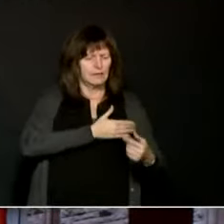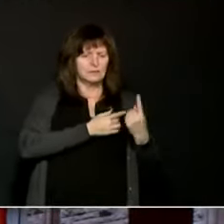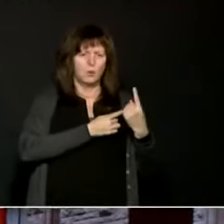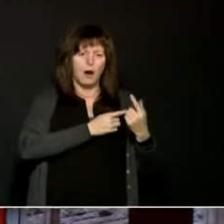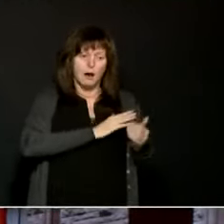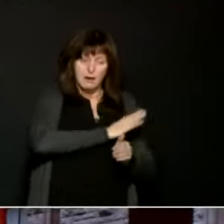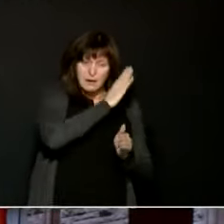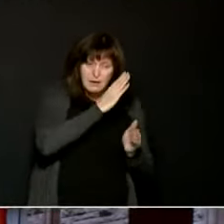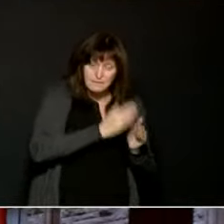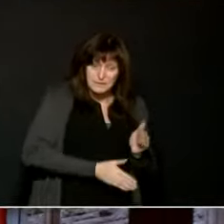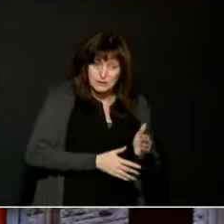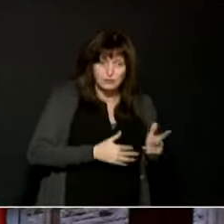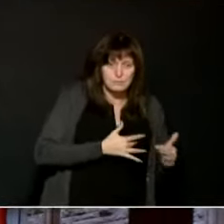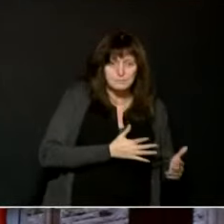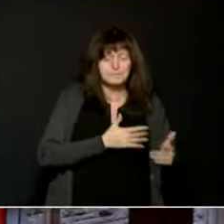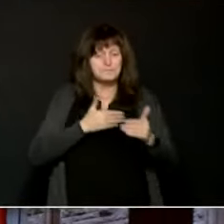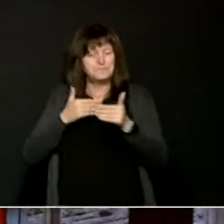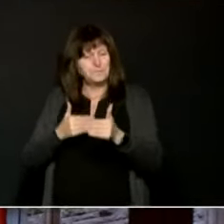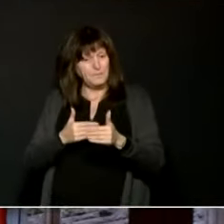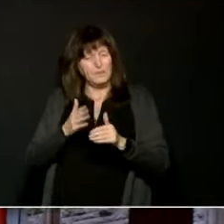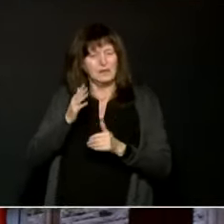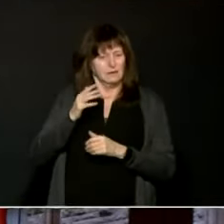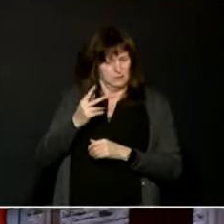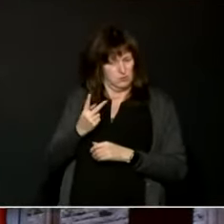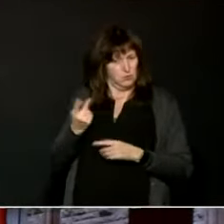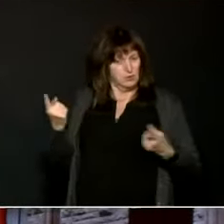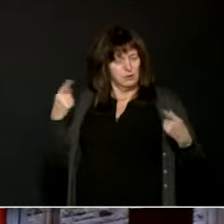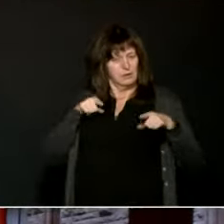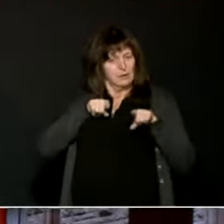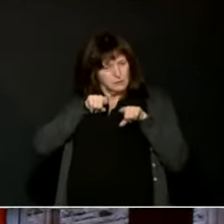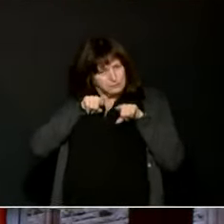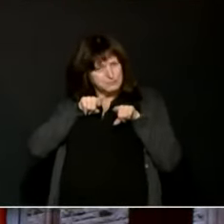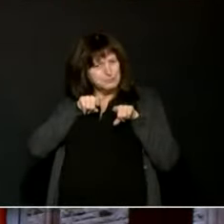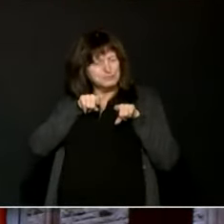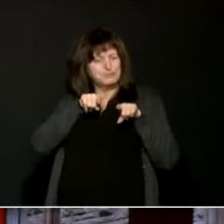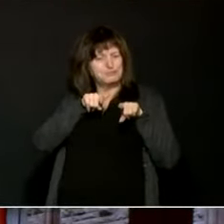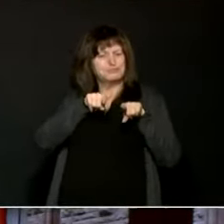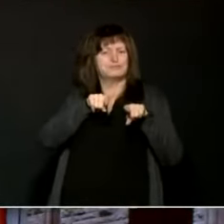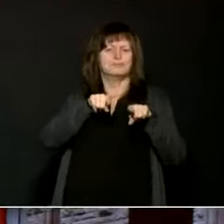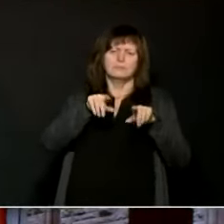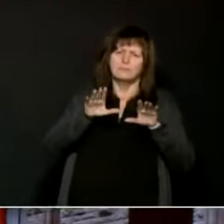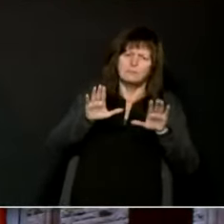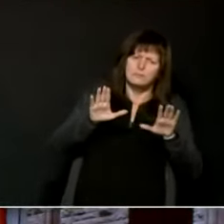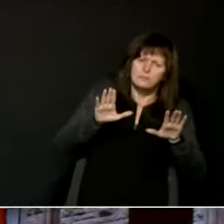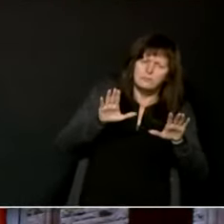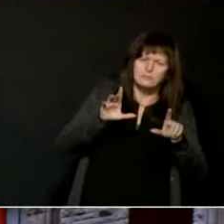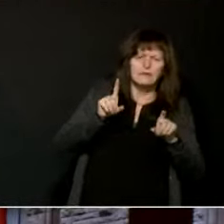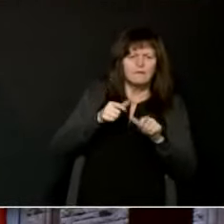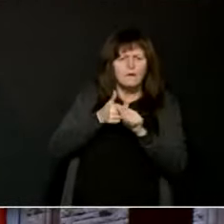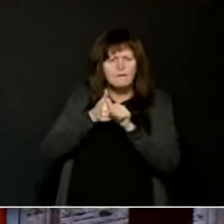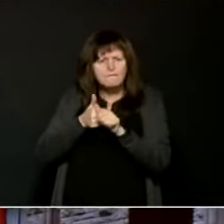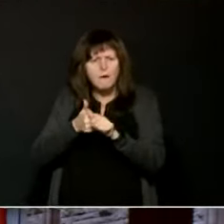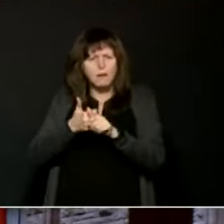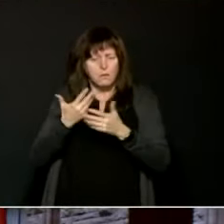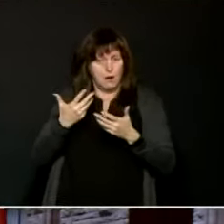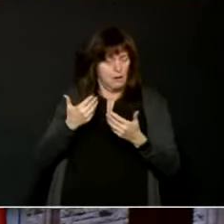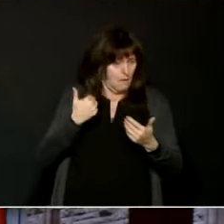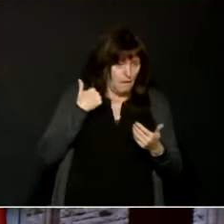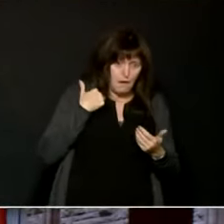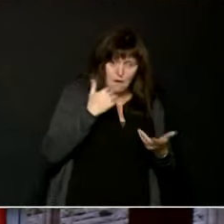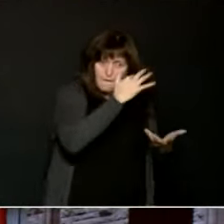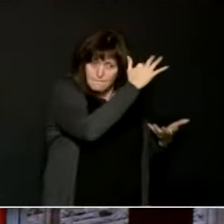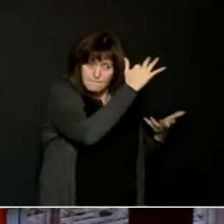of April, dealing with, of course, our ongoing issues around vaccine supplies and delivery, and moving out into our various